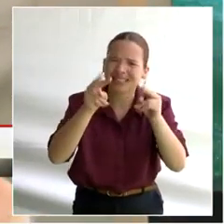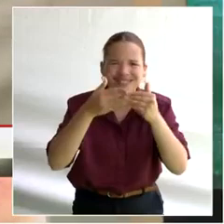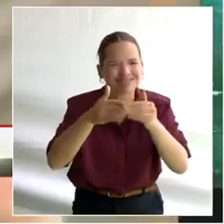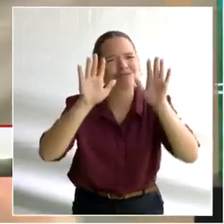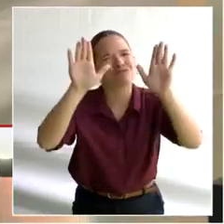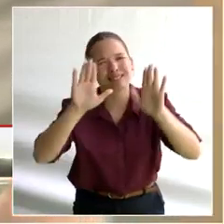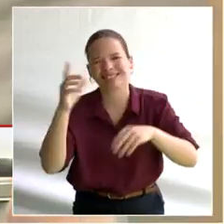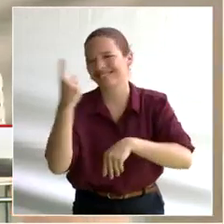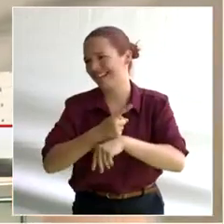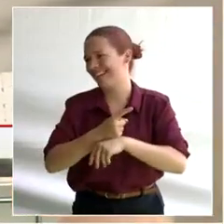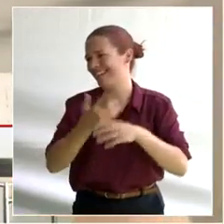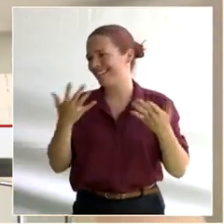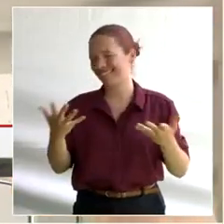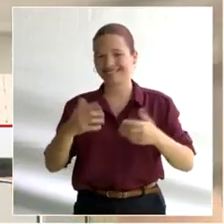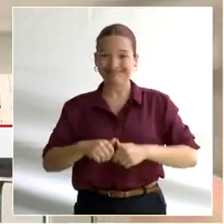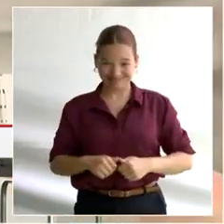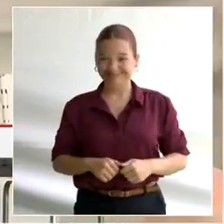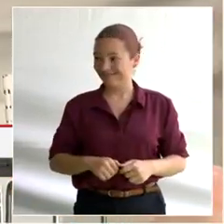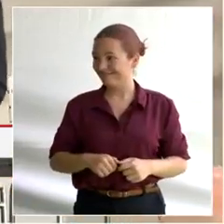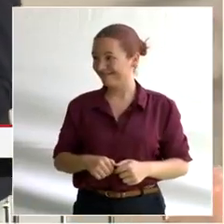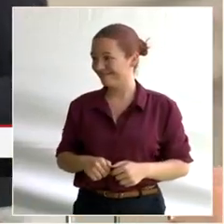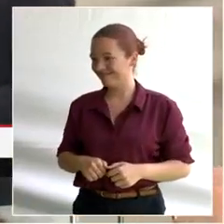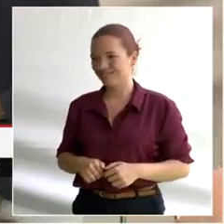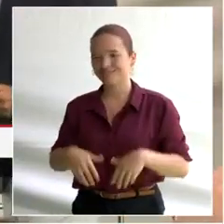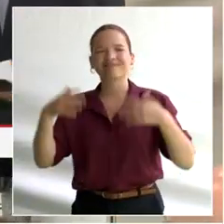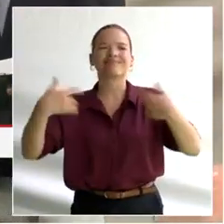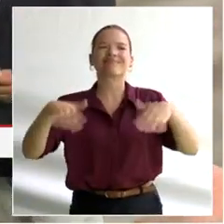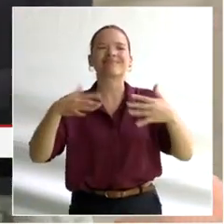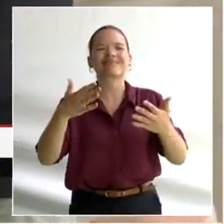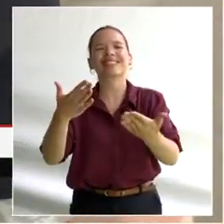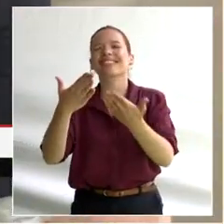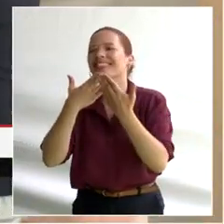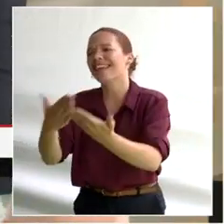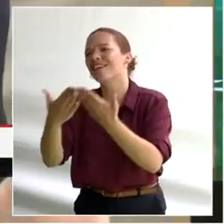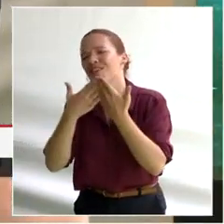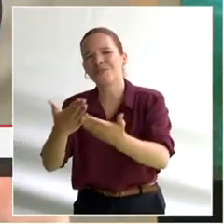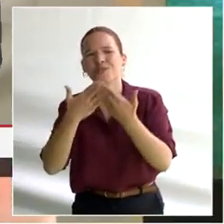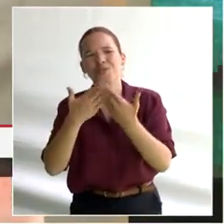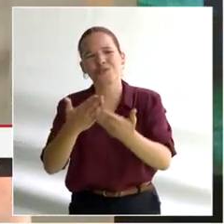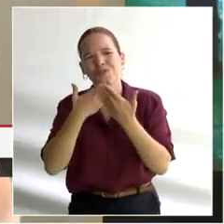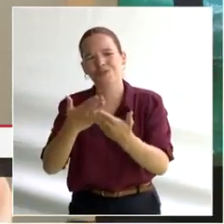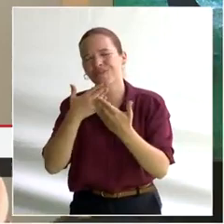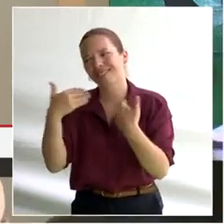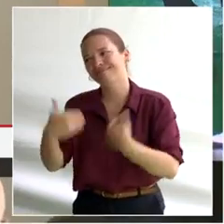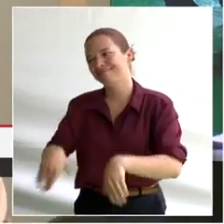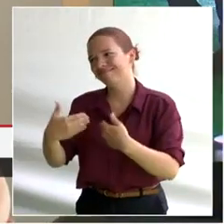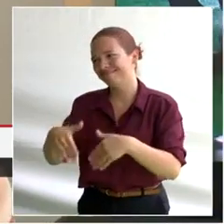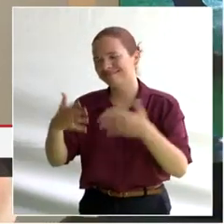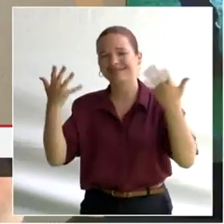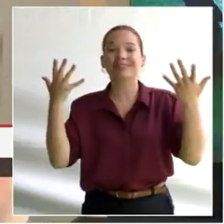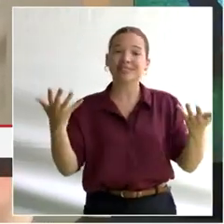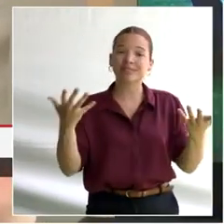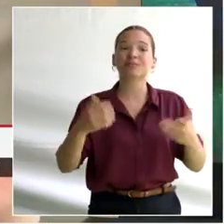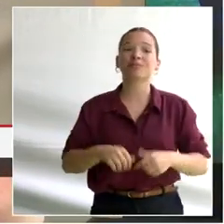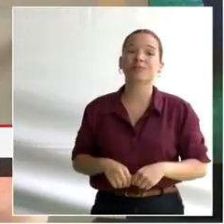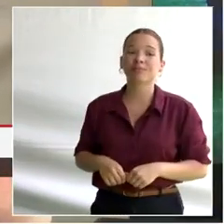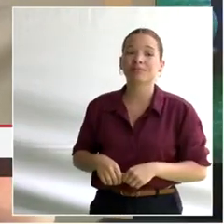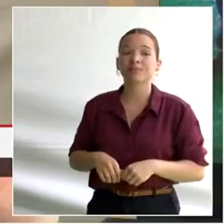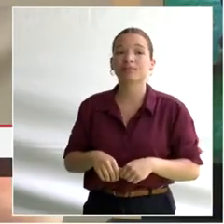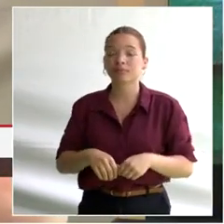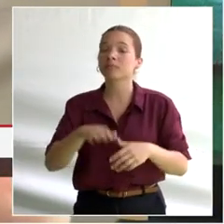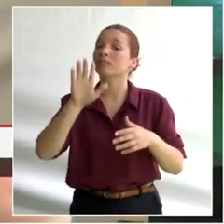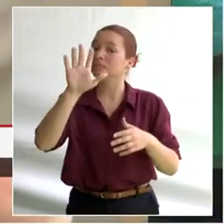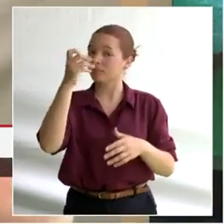Thank you, Mark, very much. Mark Ein, everybody, one more time. So before we determine who's playing who, we do want to hear from some very